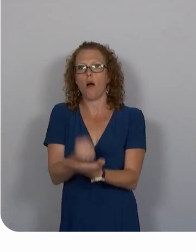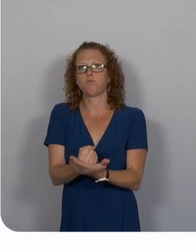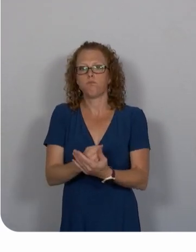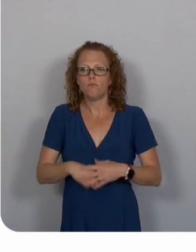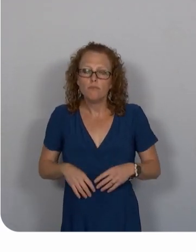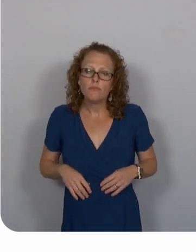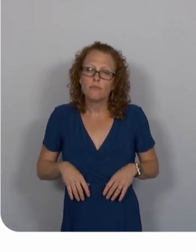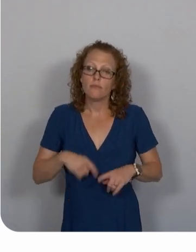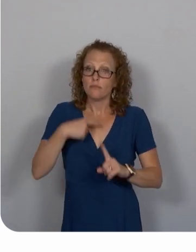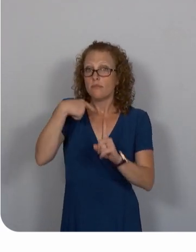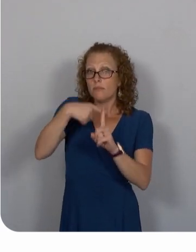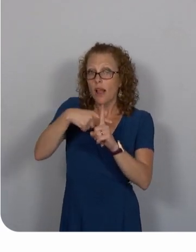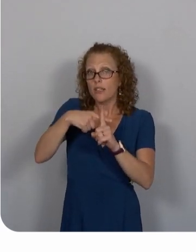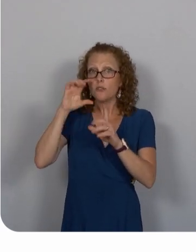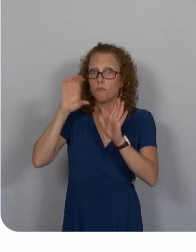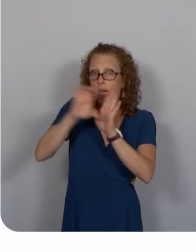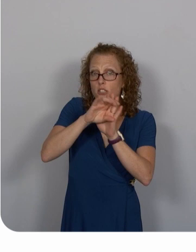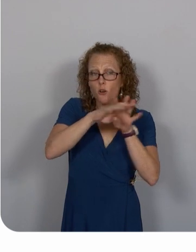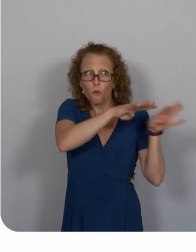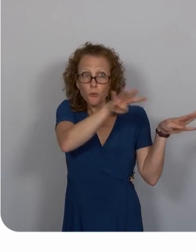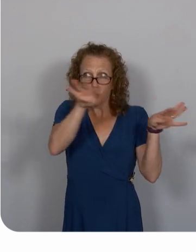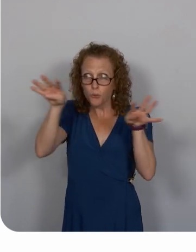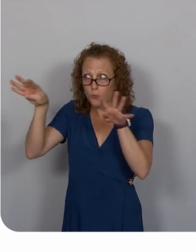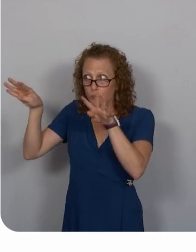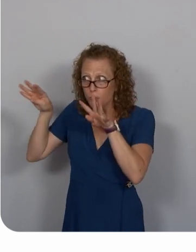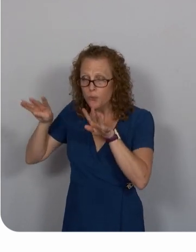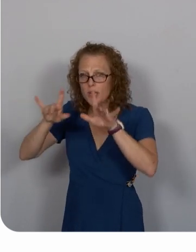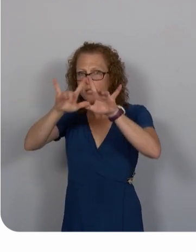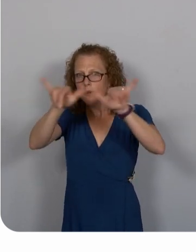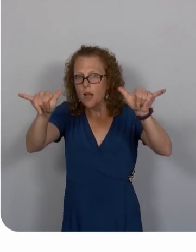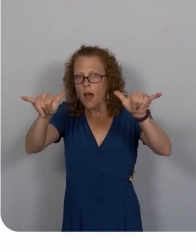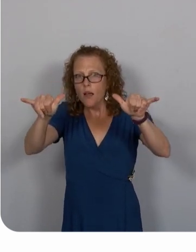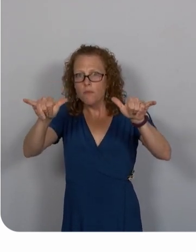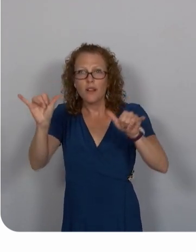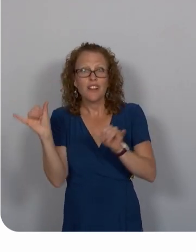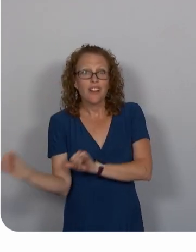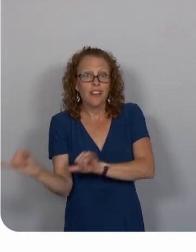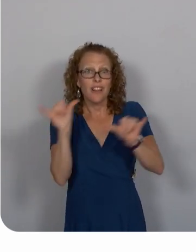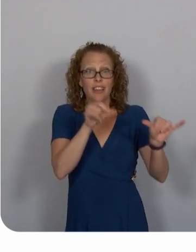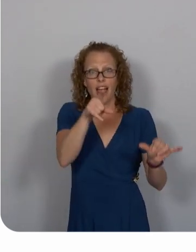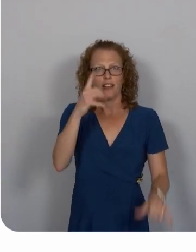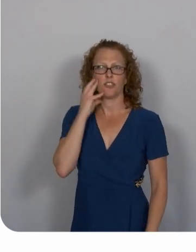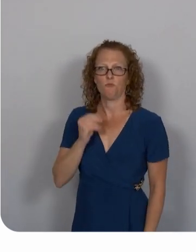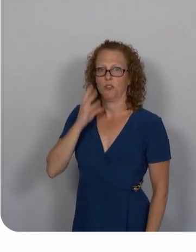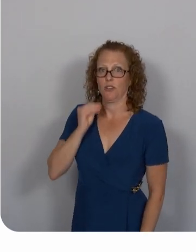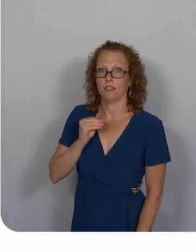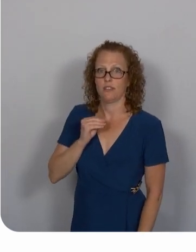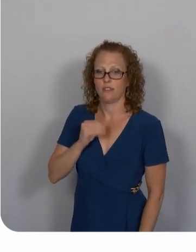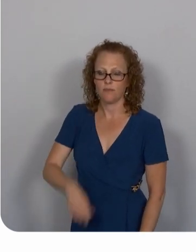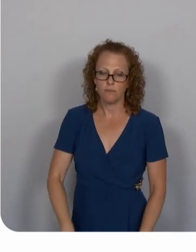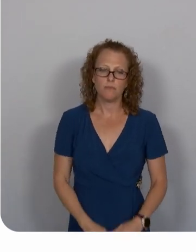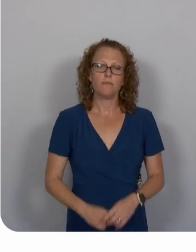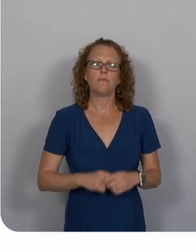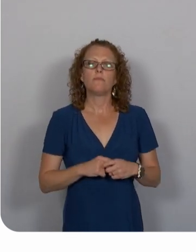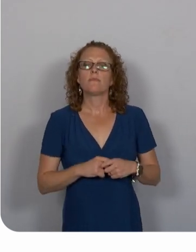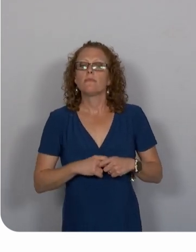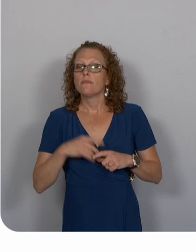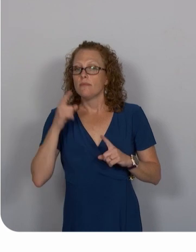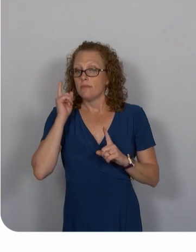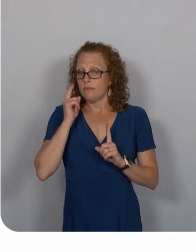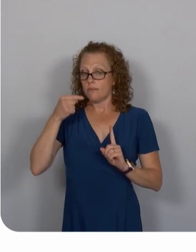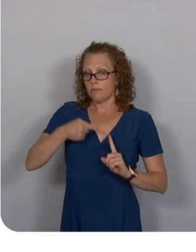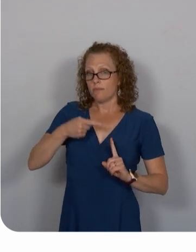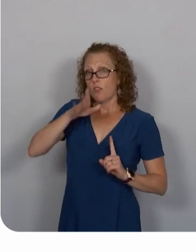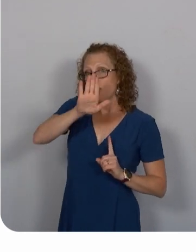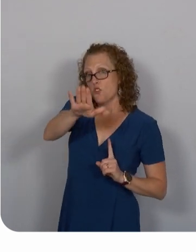the moment in surround sound, exactly as you experienced it. Whether it is